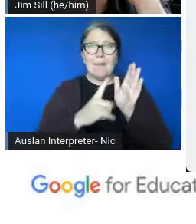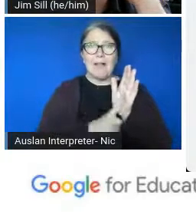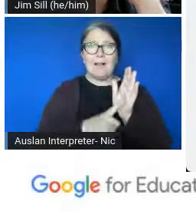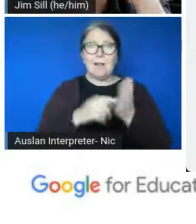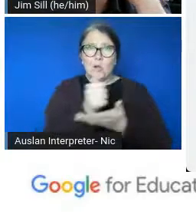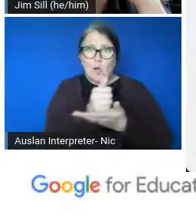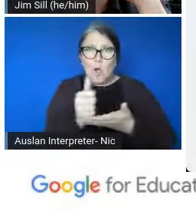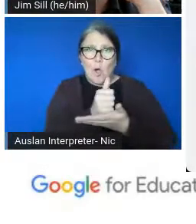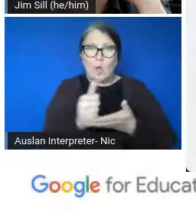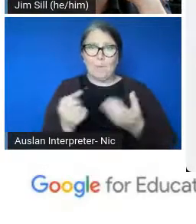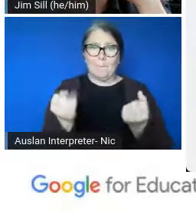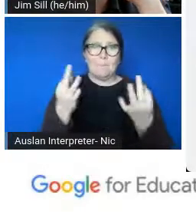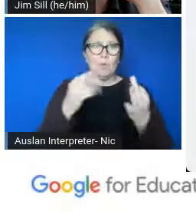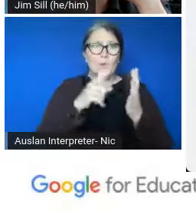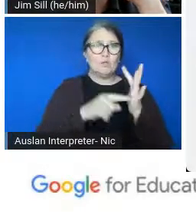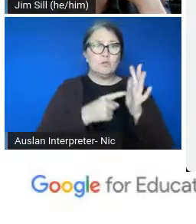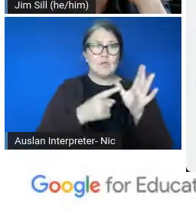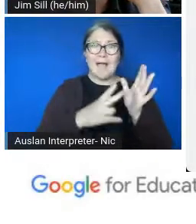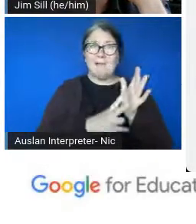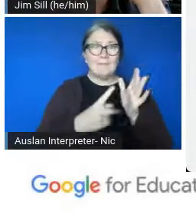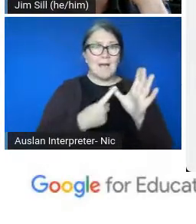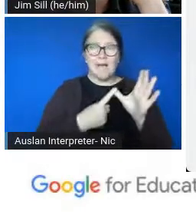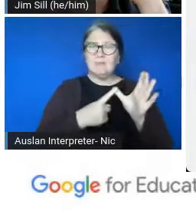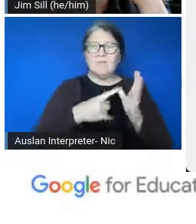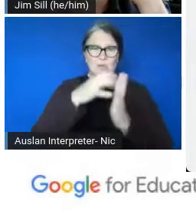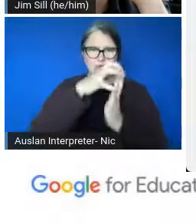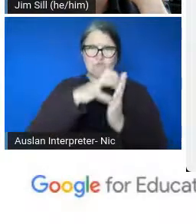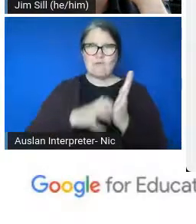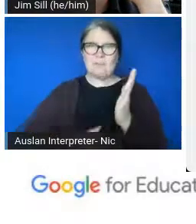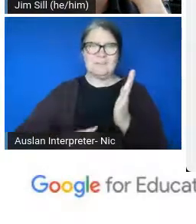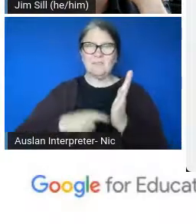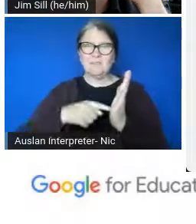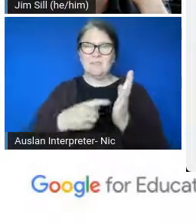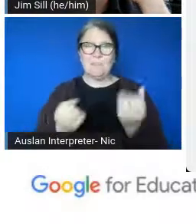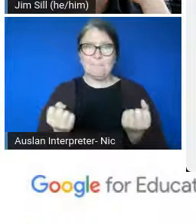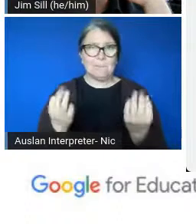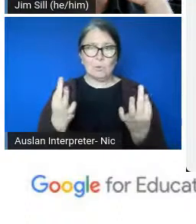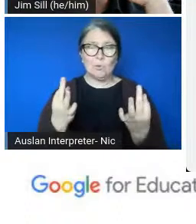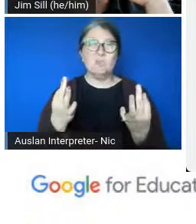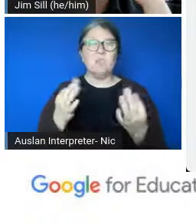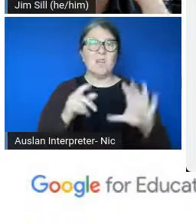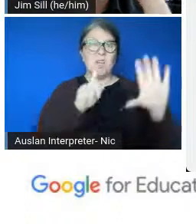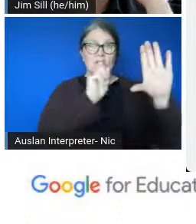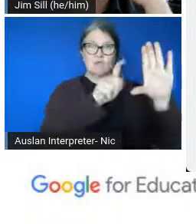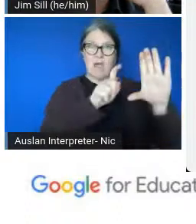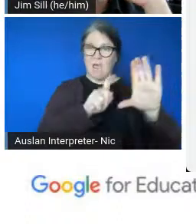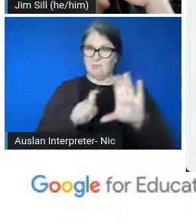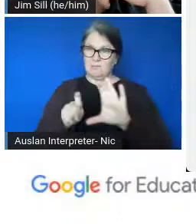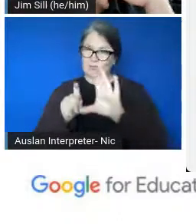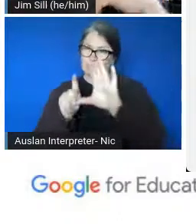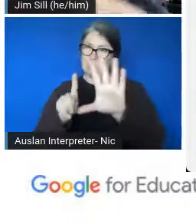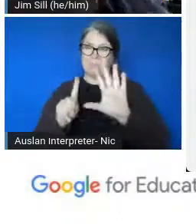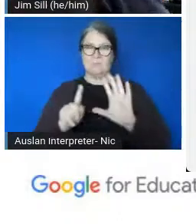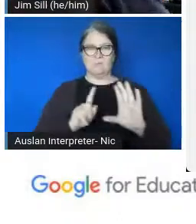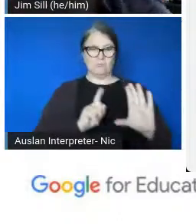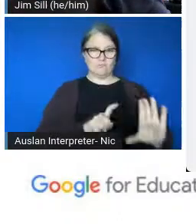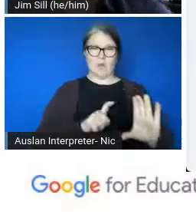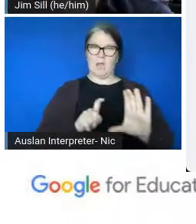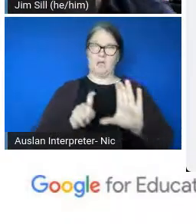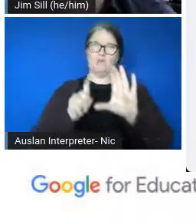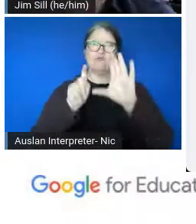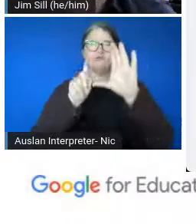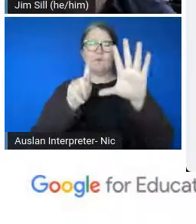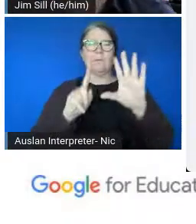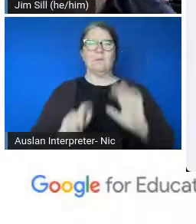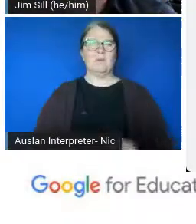JavaScript, none of those things. It's literally just drag and drop and put in the elements that you want. So after you look at the layout, the